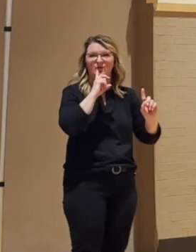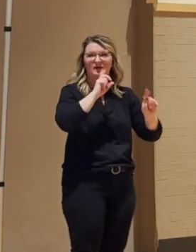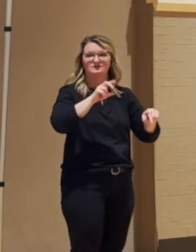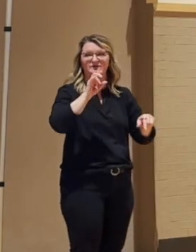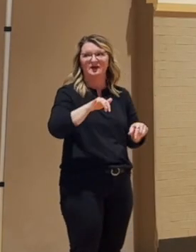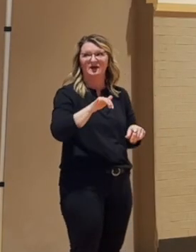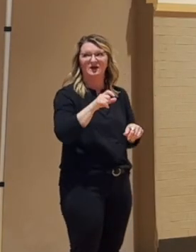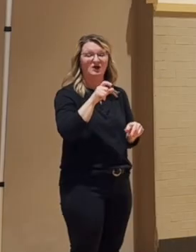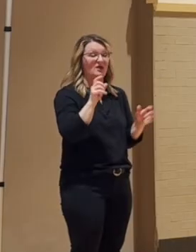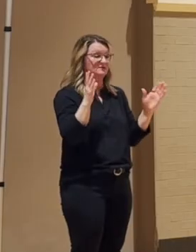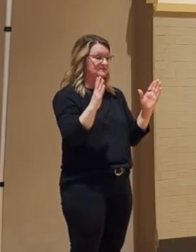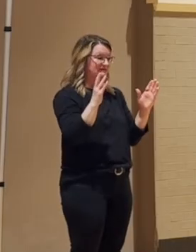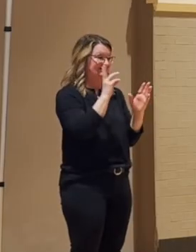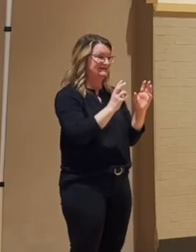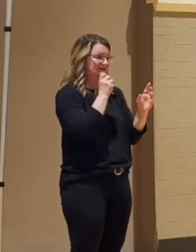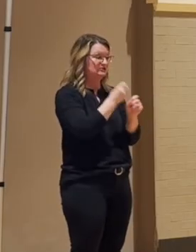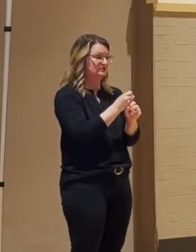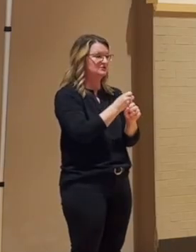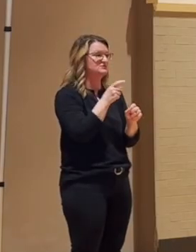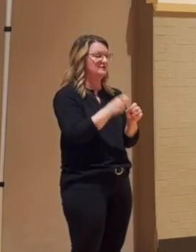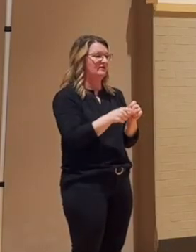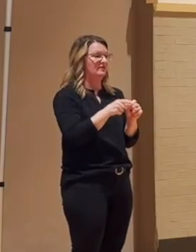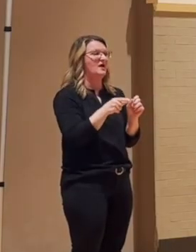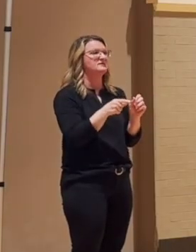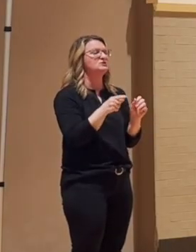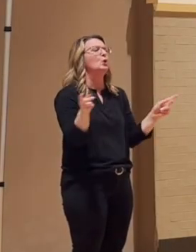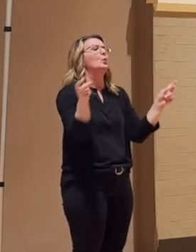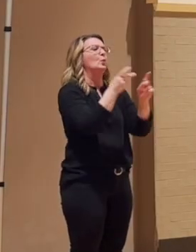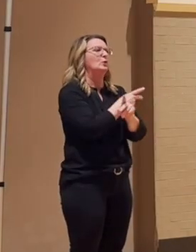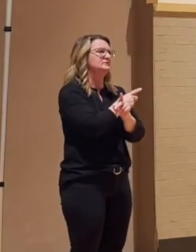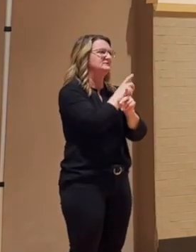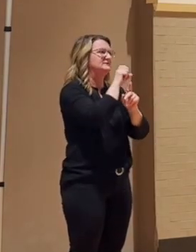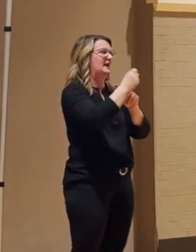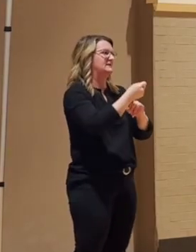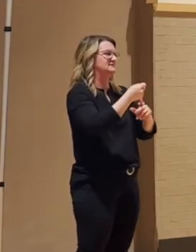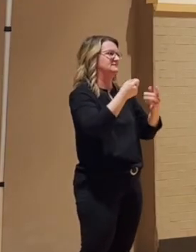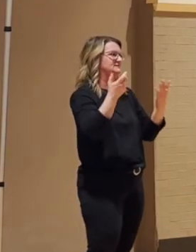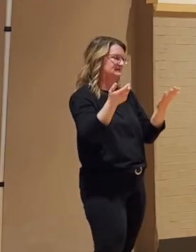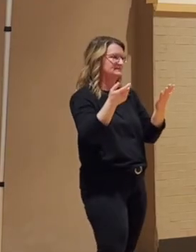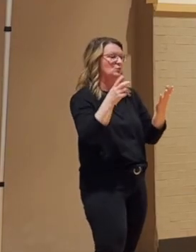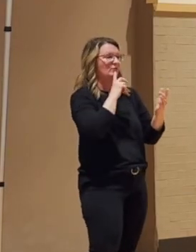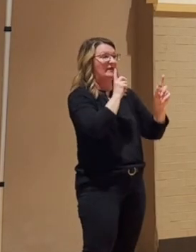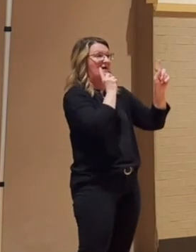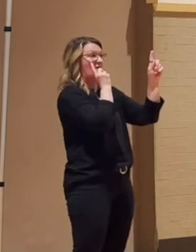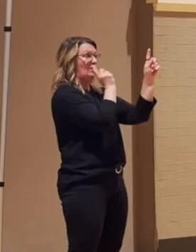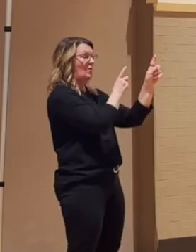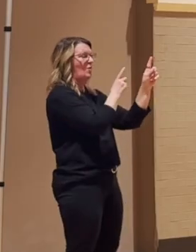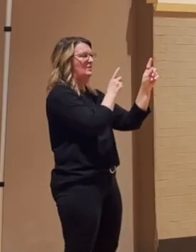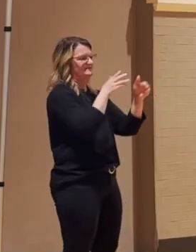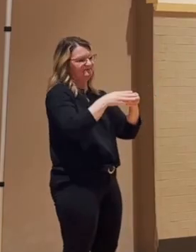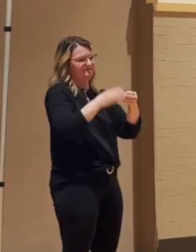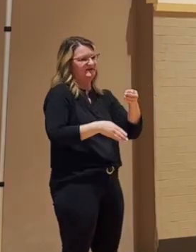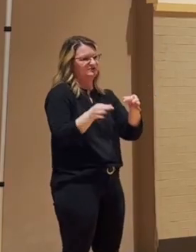really during those 6 years, that's like the worst case scenario. Ideally, the goal is to finish